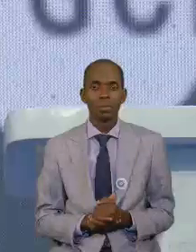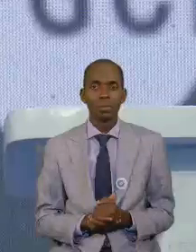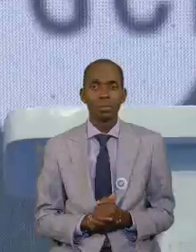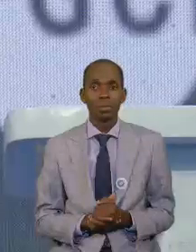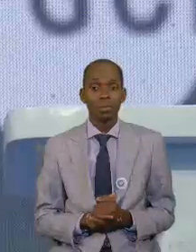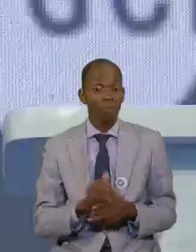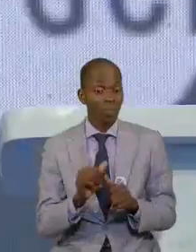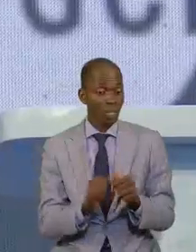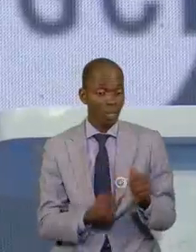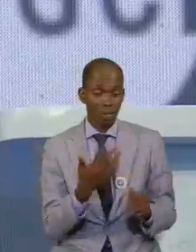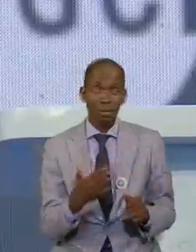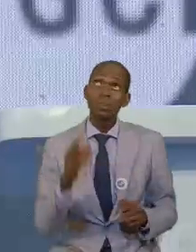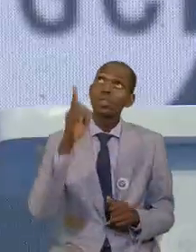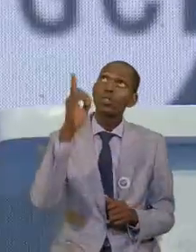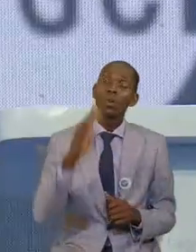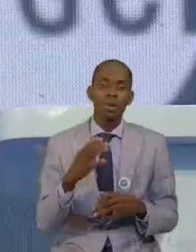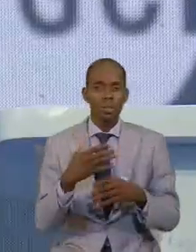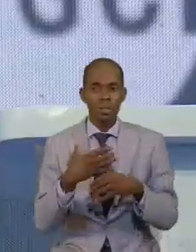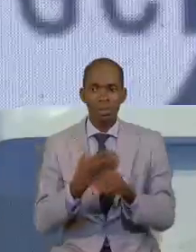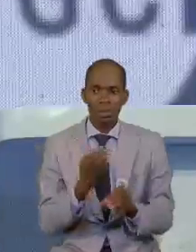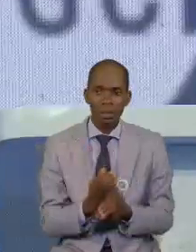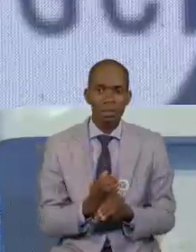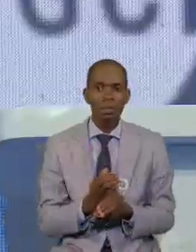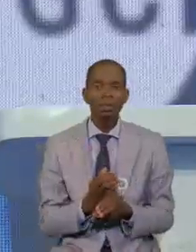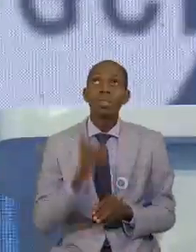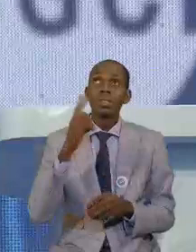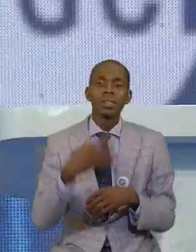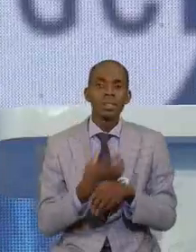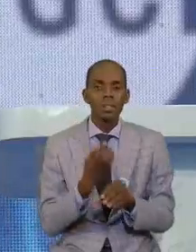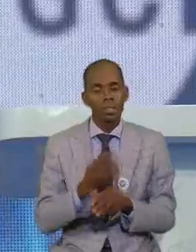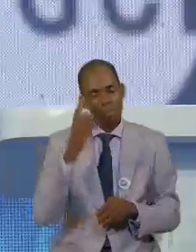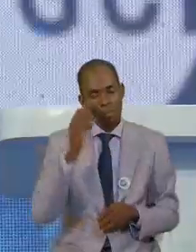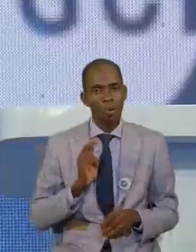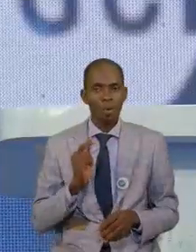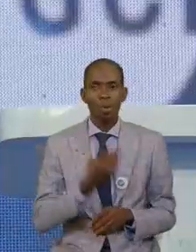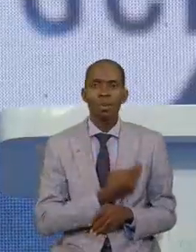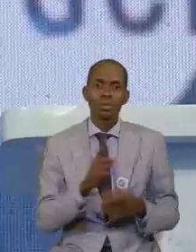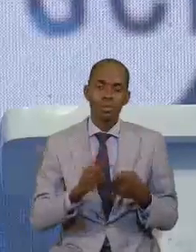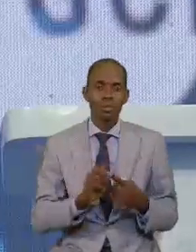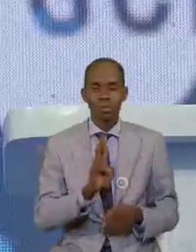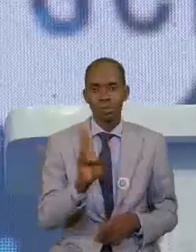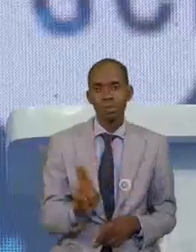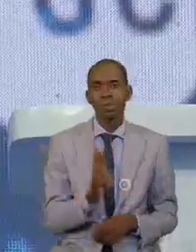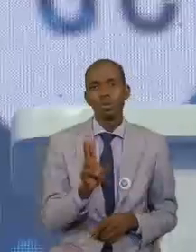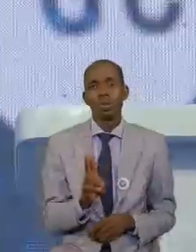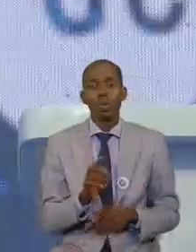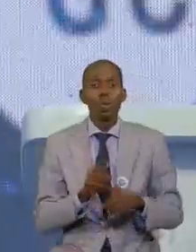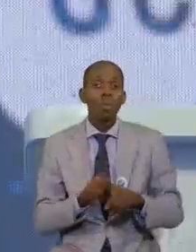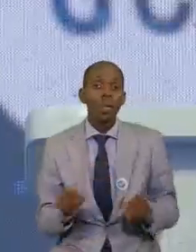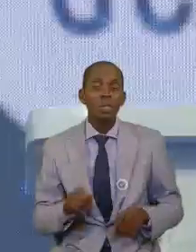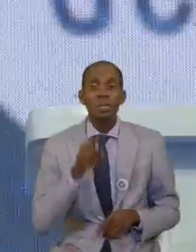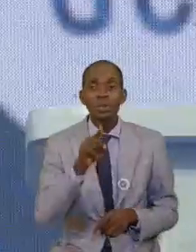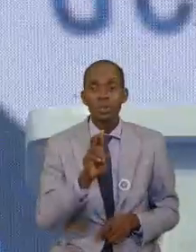Everything God created, he created for us to use, but to use